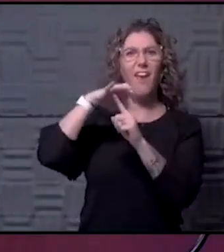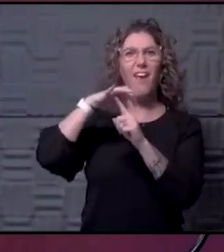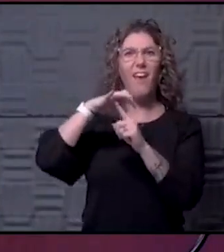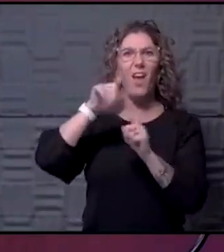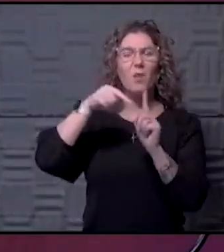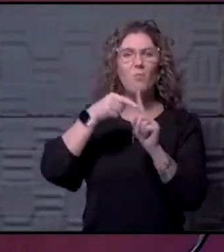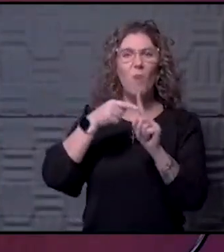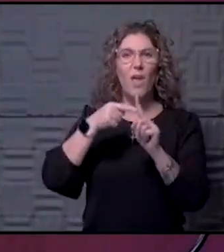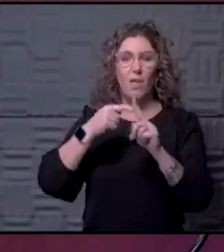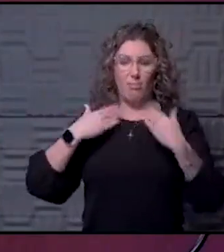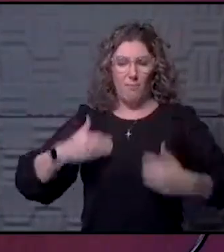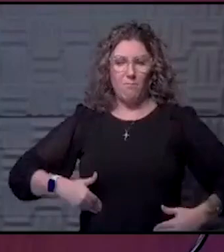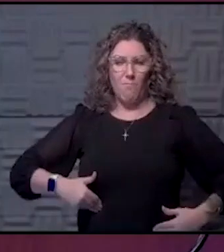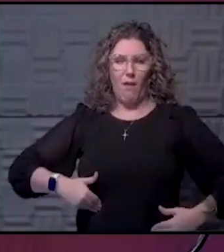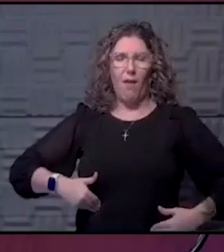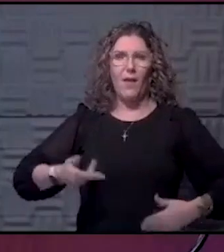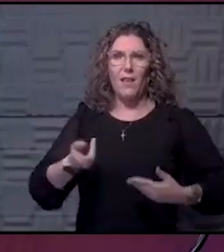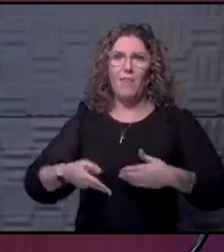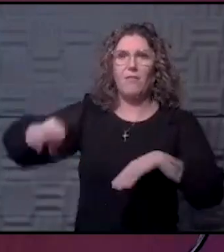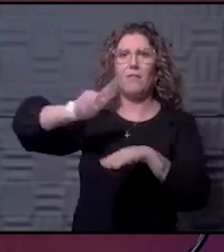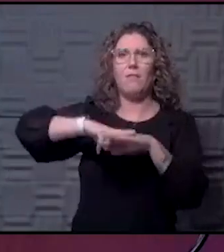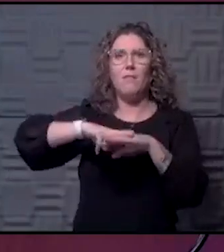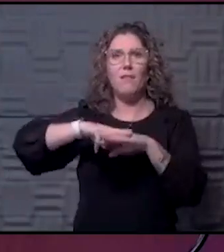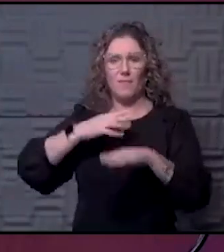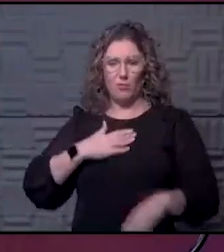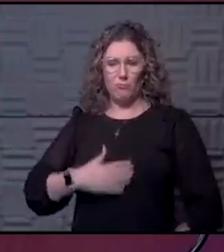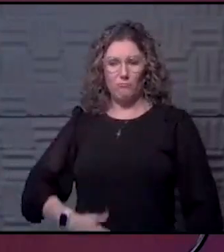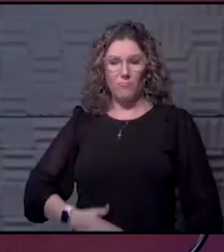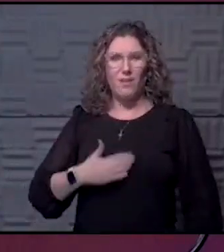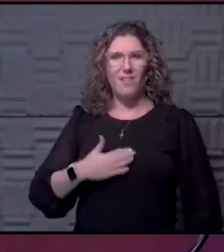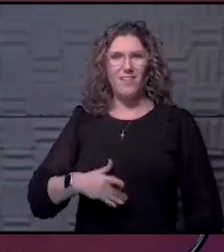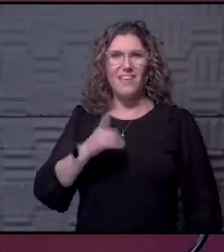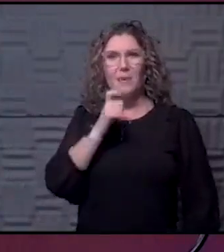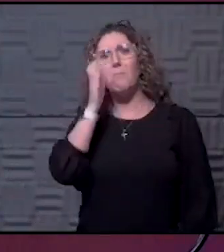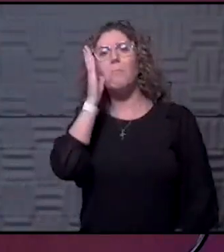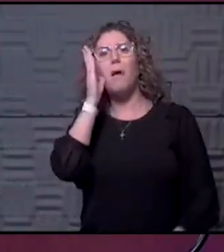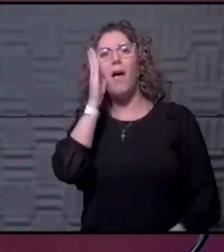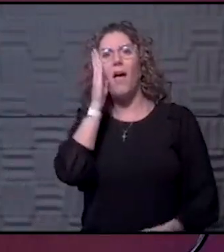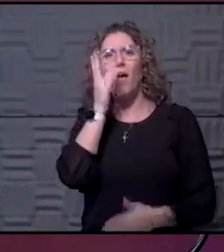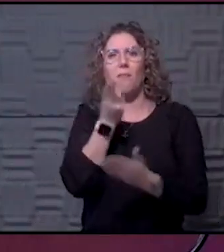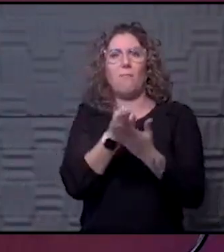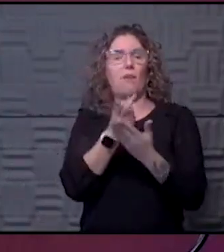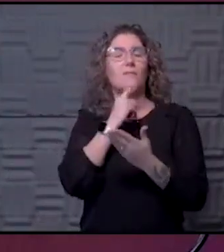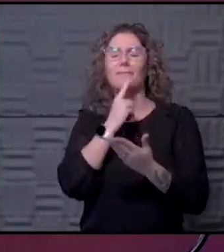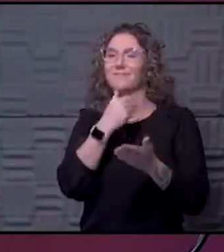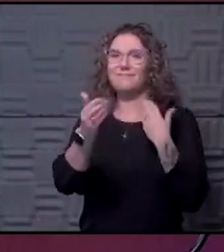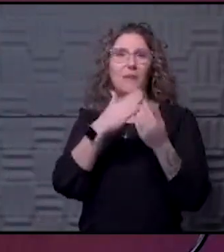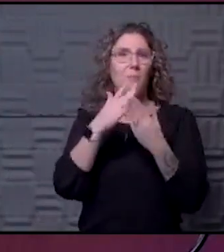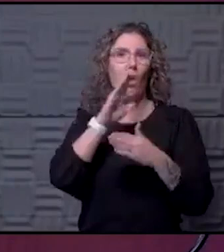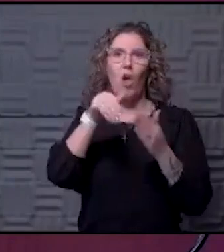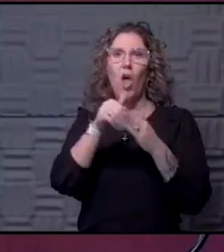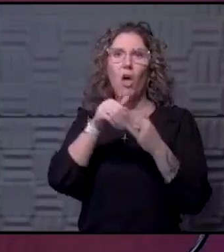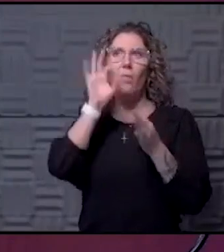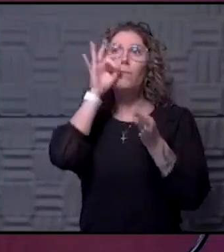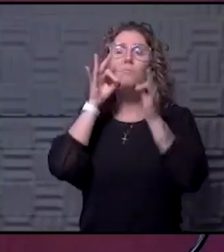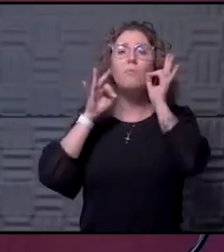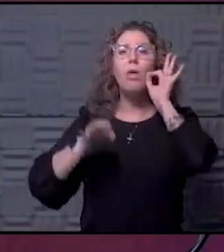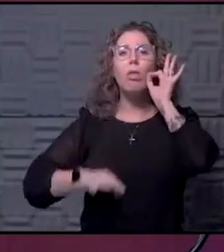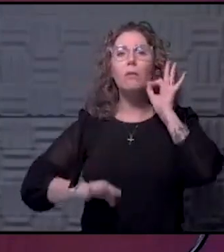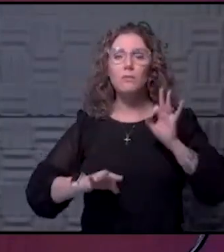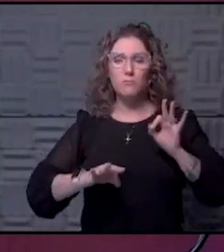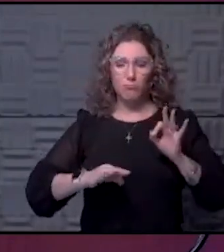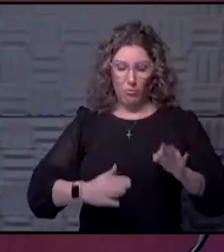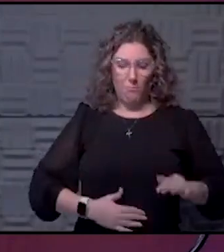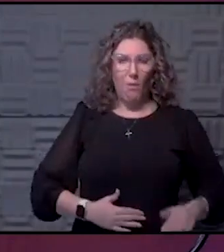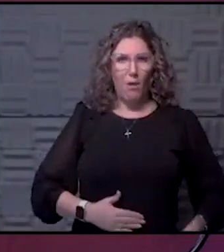is when we flip these folks to their abdomen rather than laying them on their backs in bed. Despite all the tubes and everything, we still put them on their abdomen to